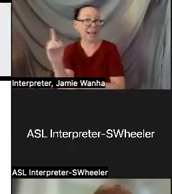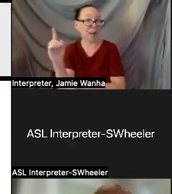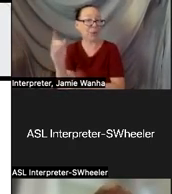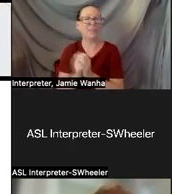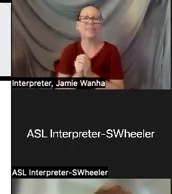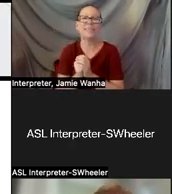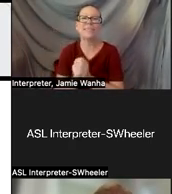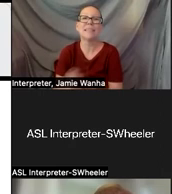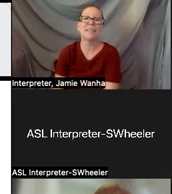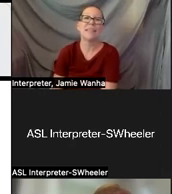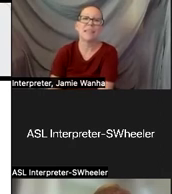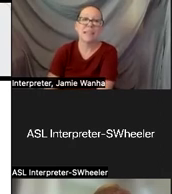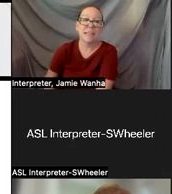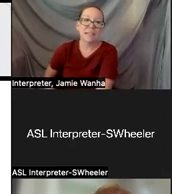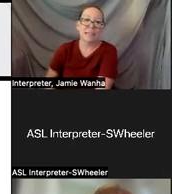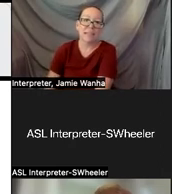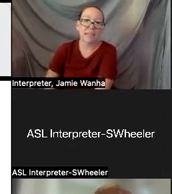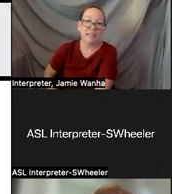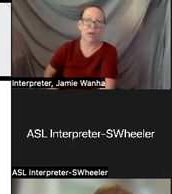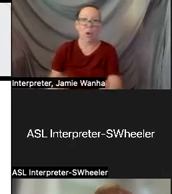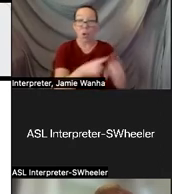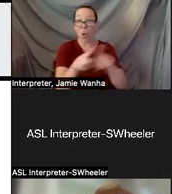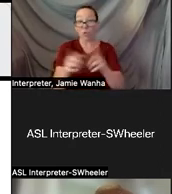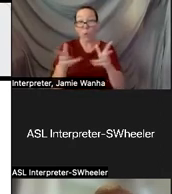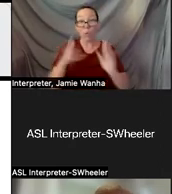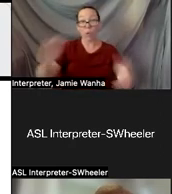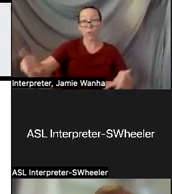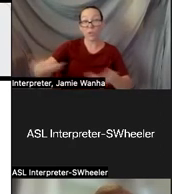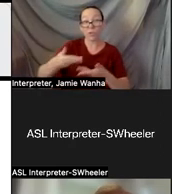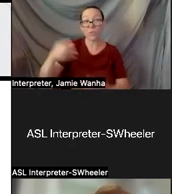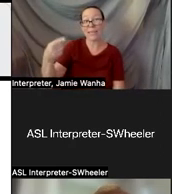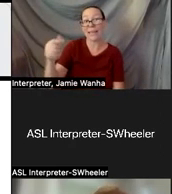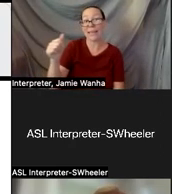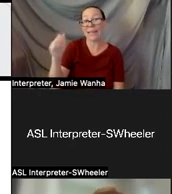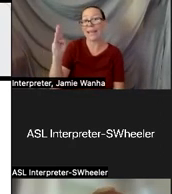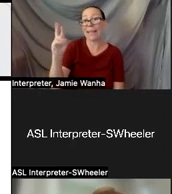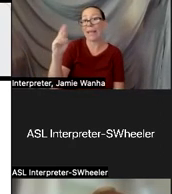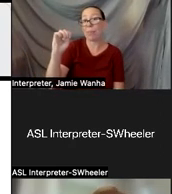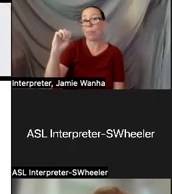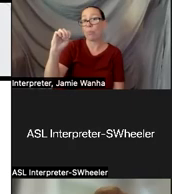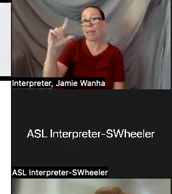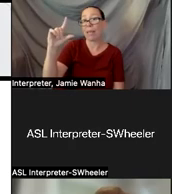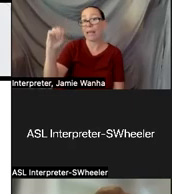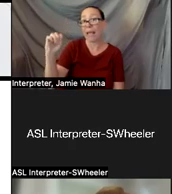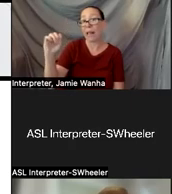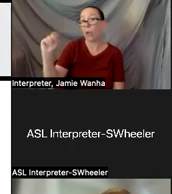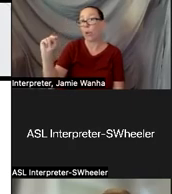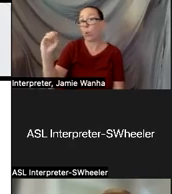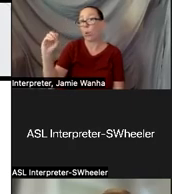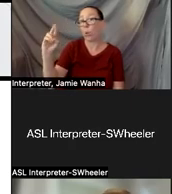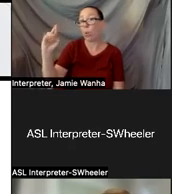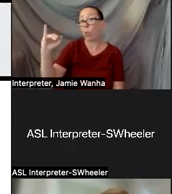readily. So also I want to introduce Gabriel Noriega, who is our ECA SCEC regional liaison, and she keeps